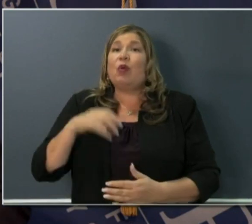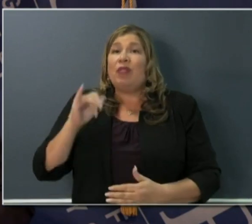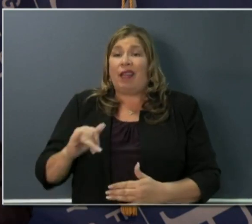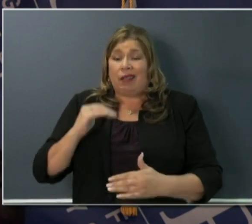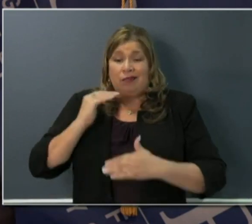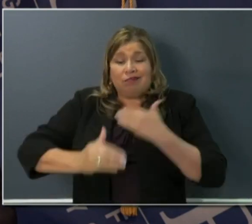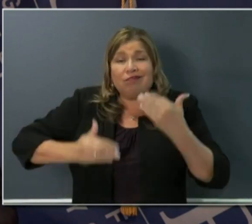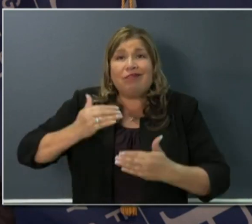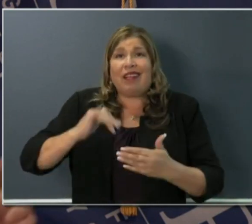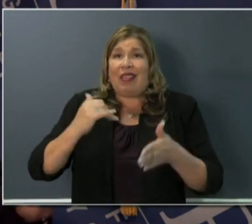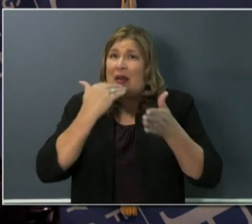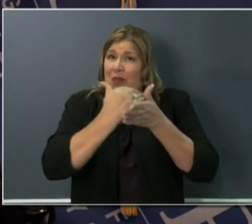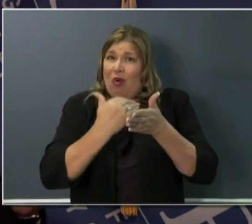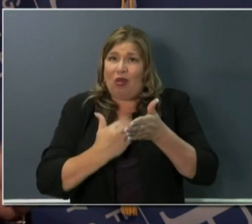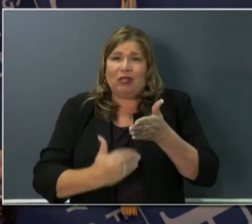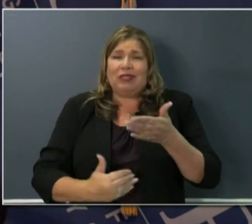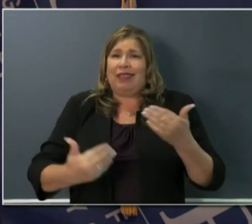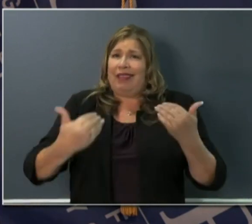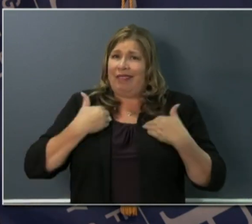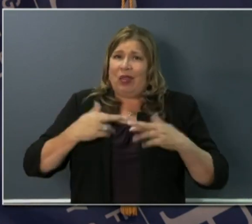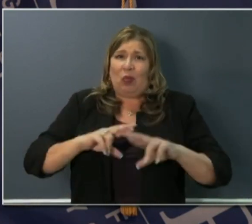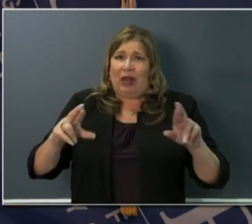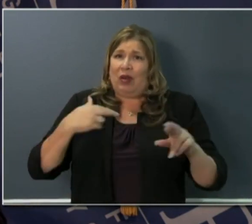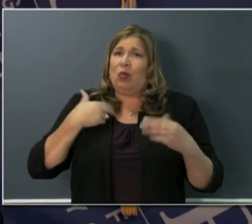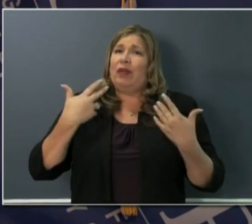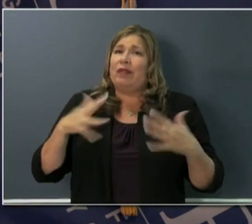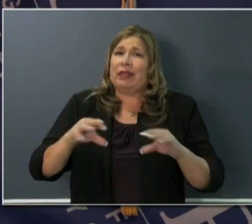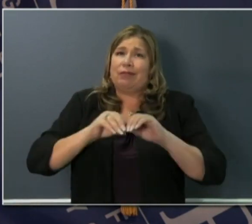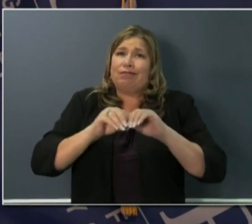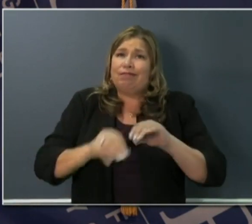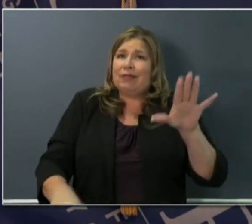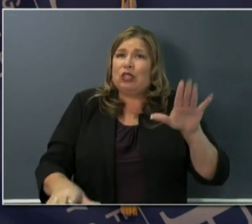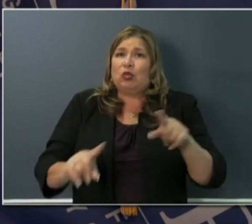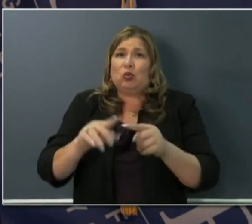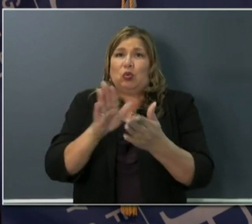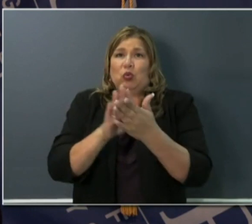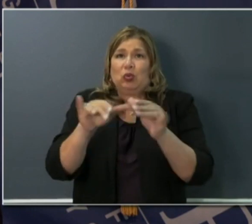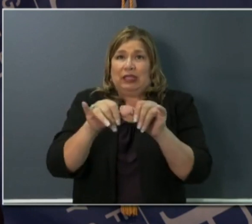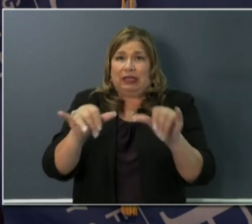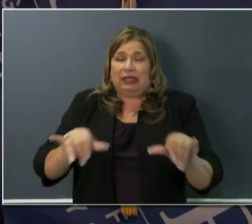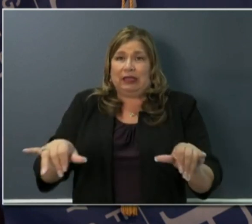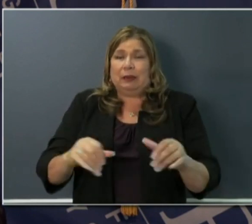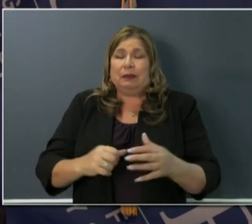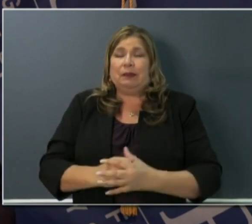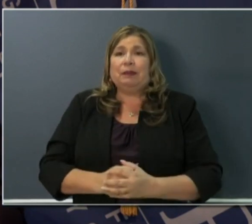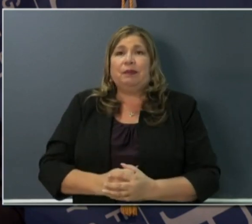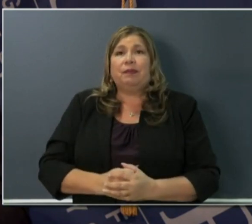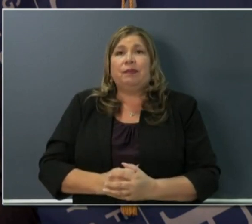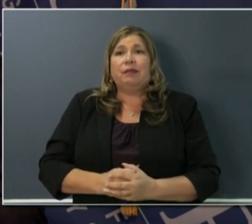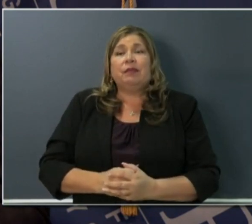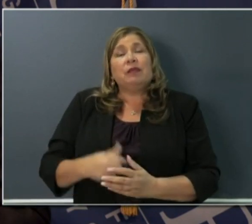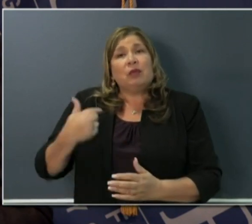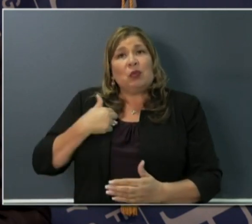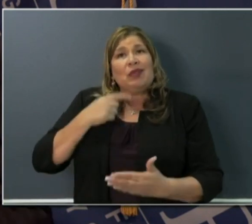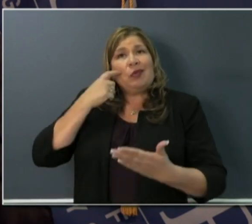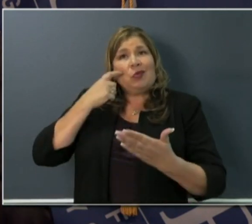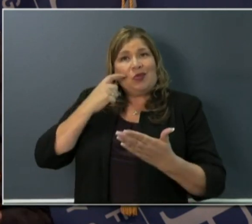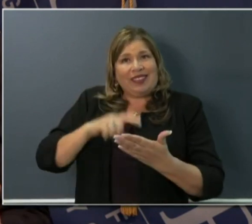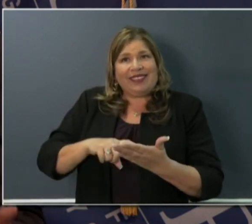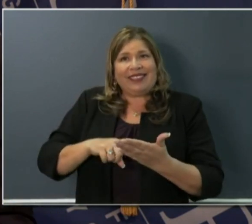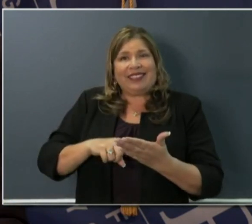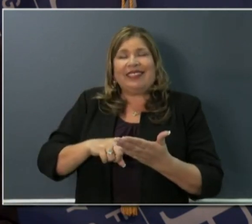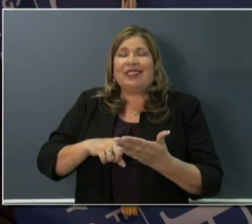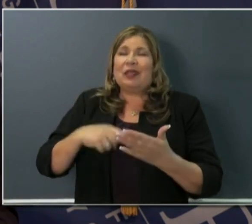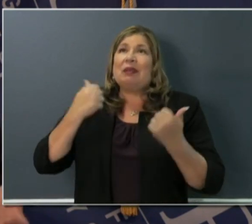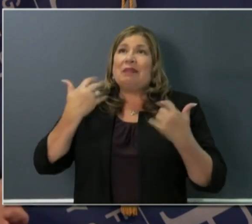procedures are available, and we distribute them throughout the school system, recognizing that we are many parts but